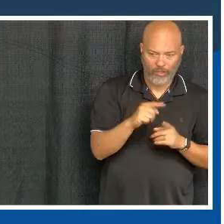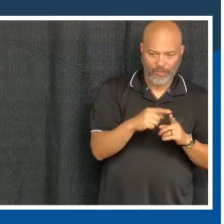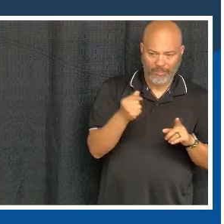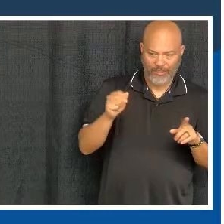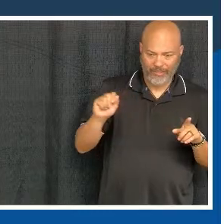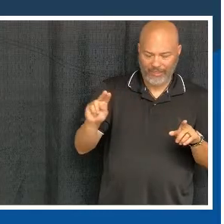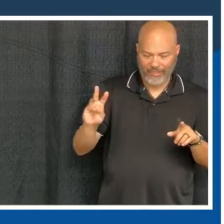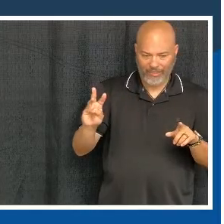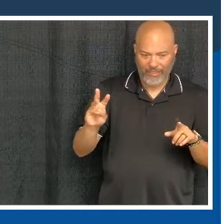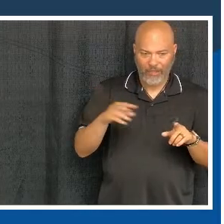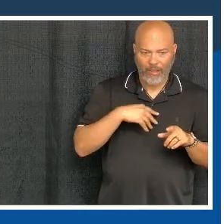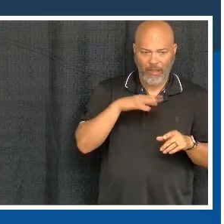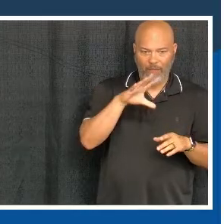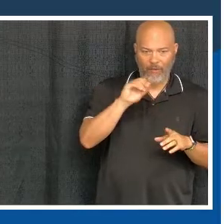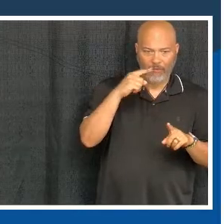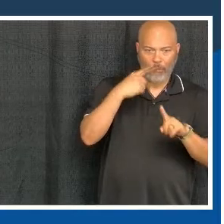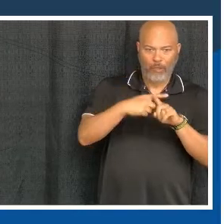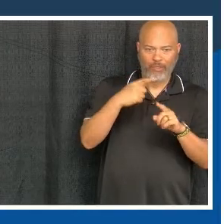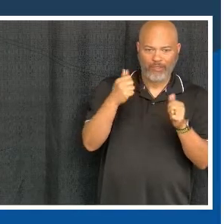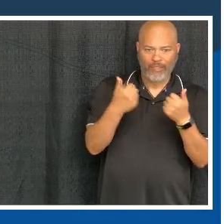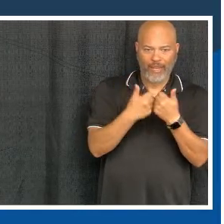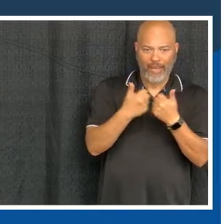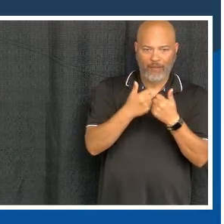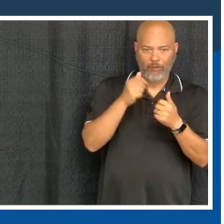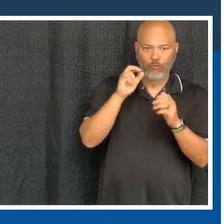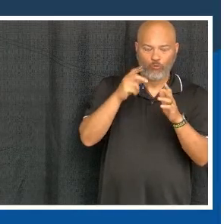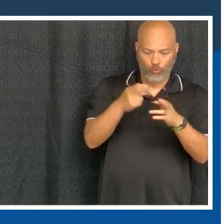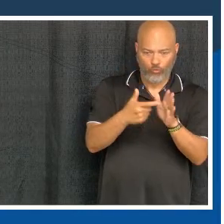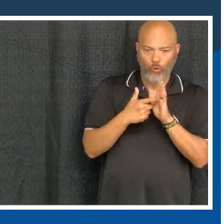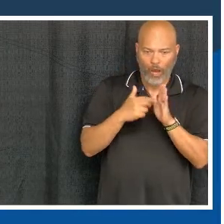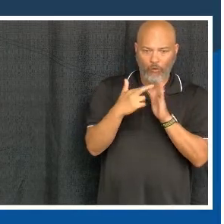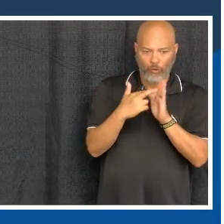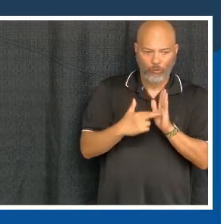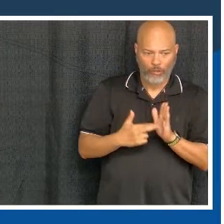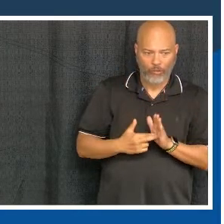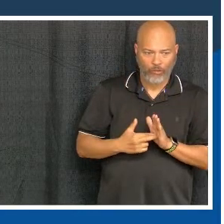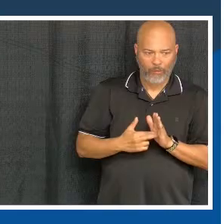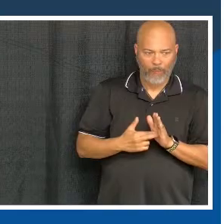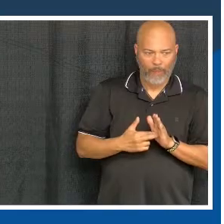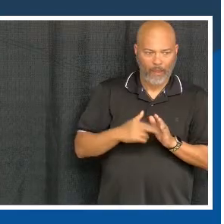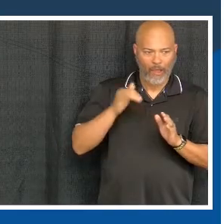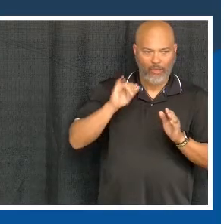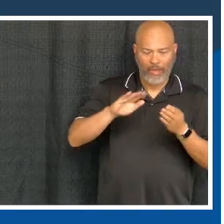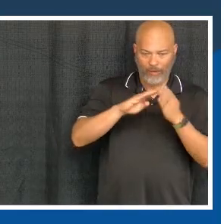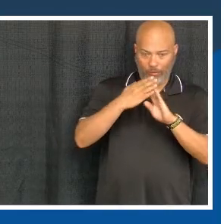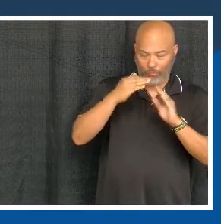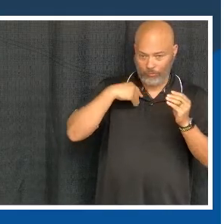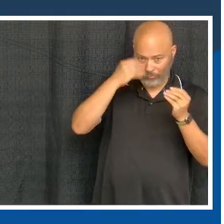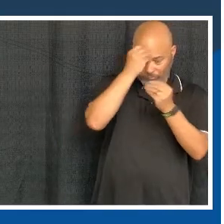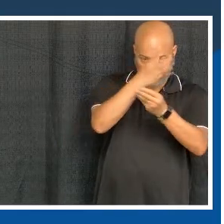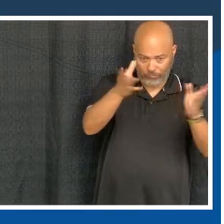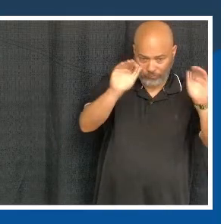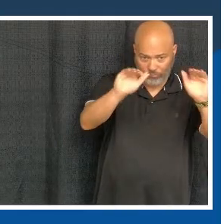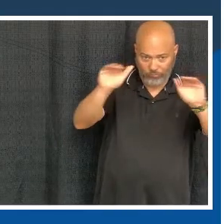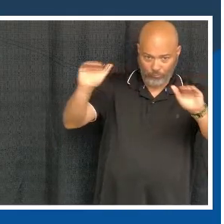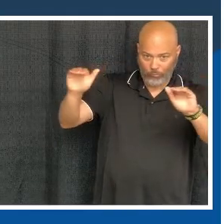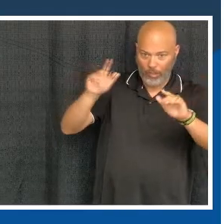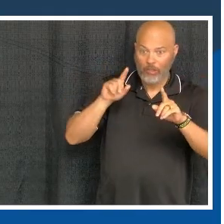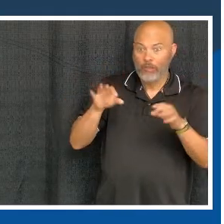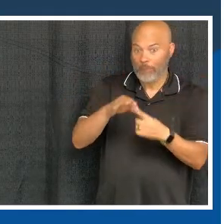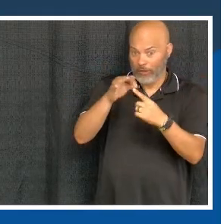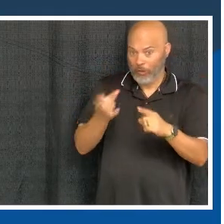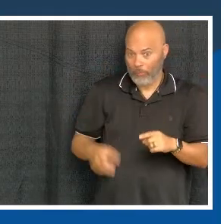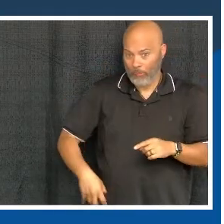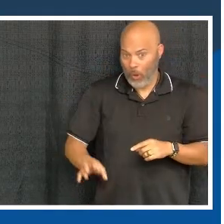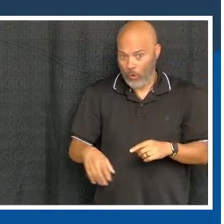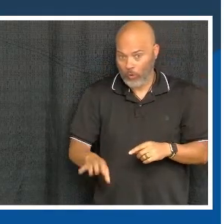16th, we've got the 50-plus games that does require registration. I just want to put that community on notice, especially the bowlers.